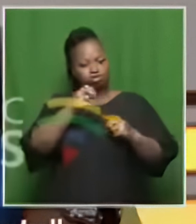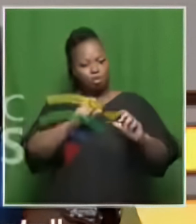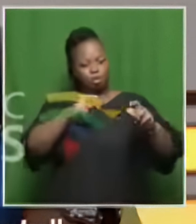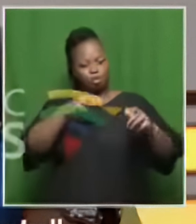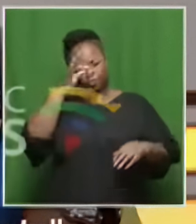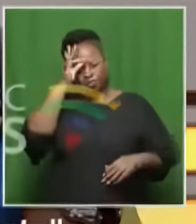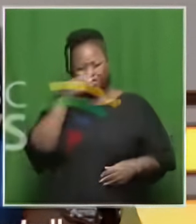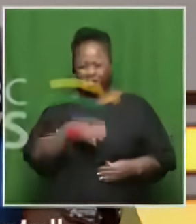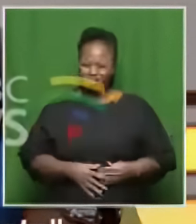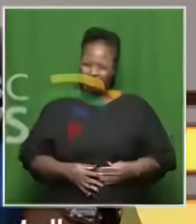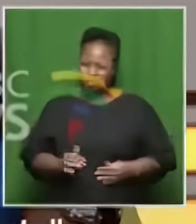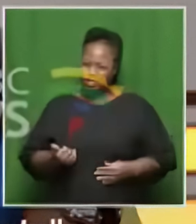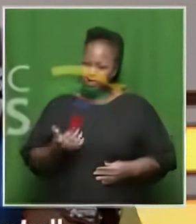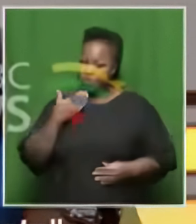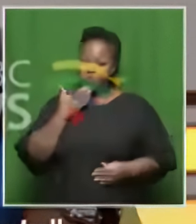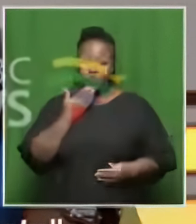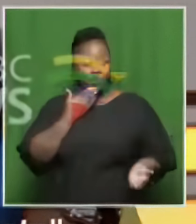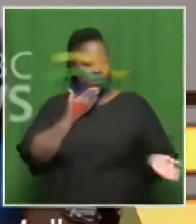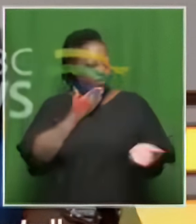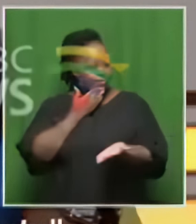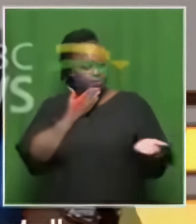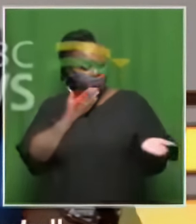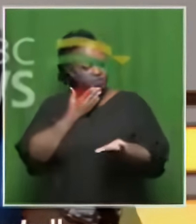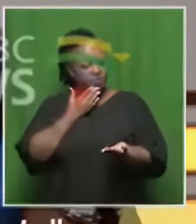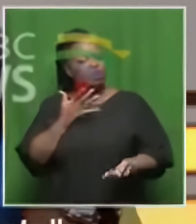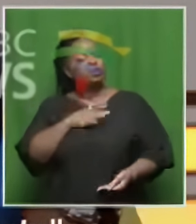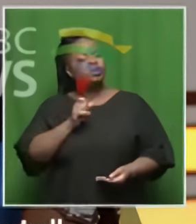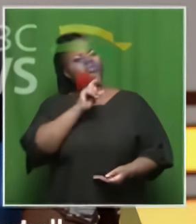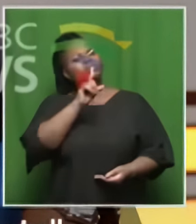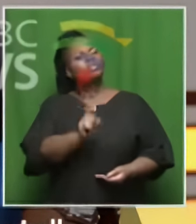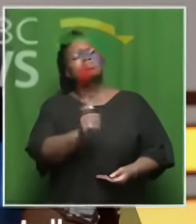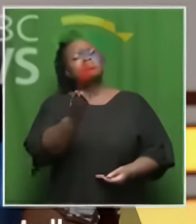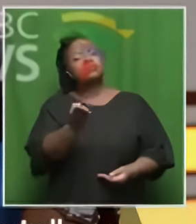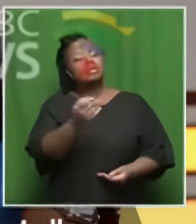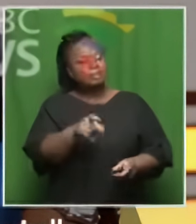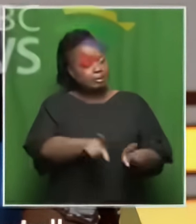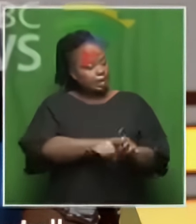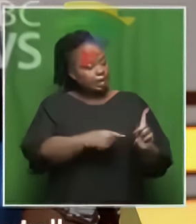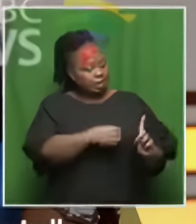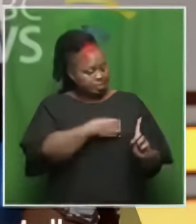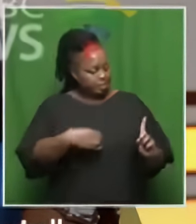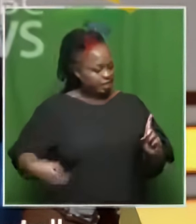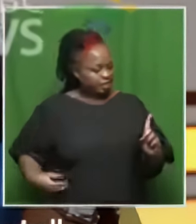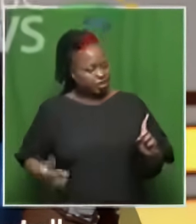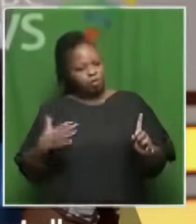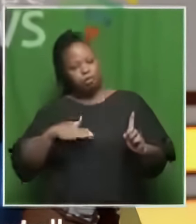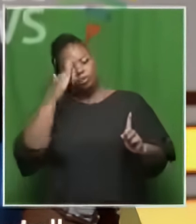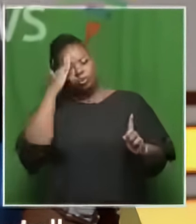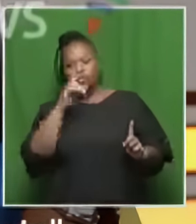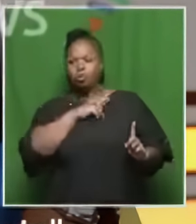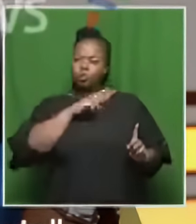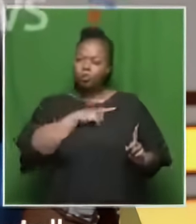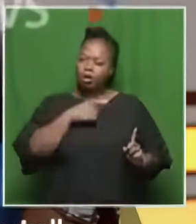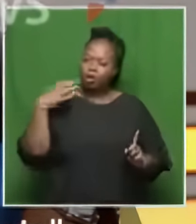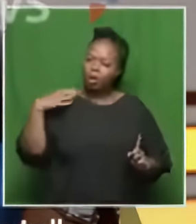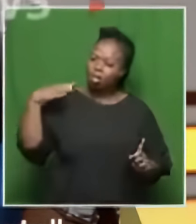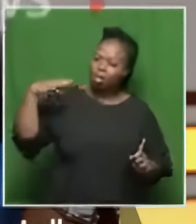So who of civilians, that's what we want to ask him about, and that's what we are asking the president about. Why would you give